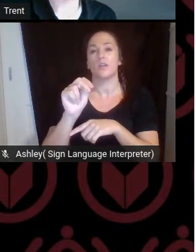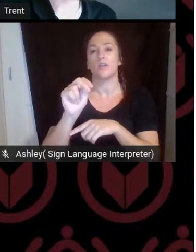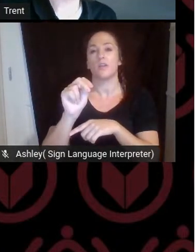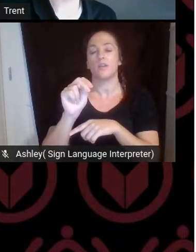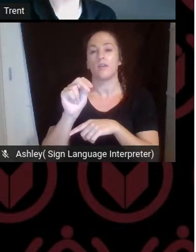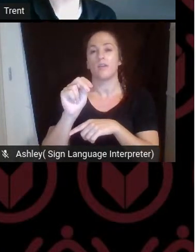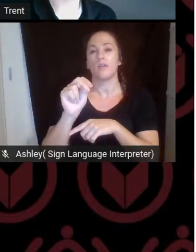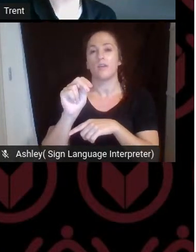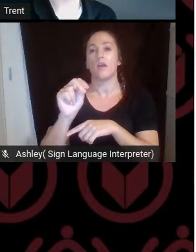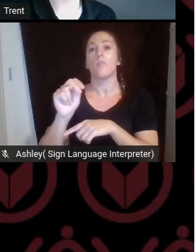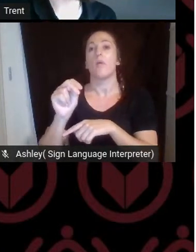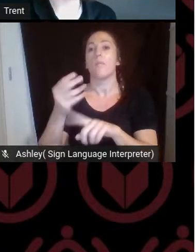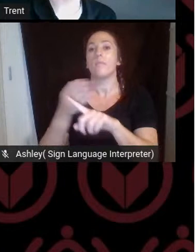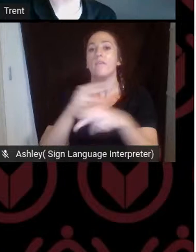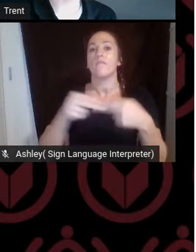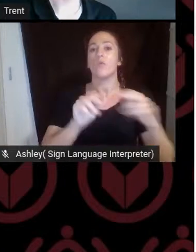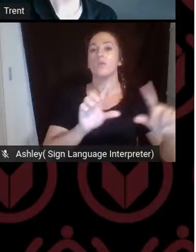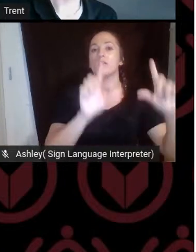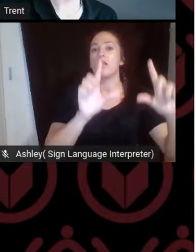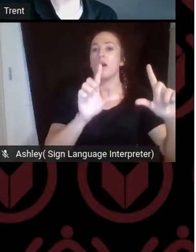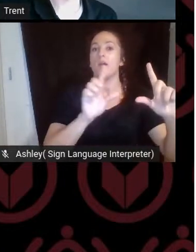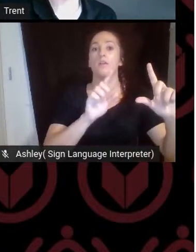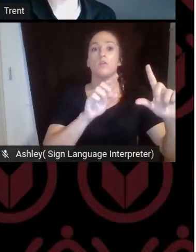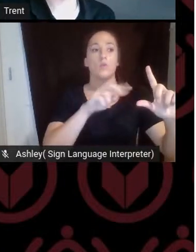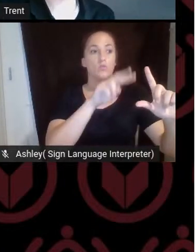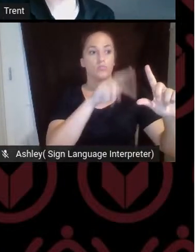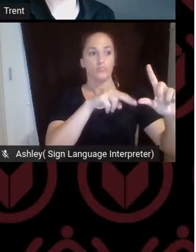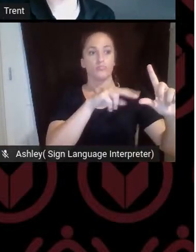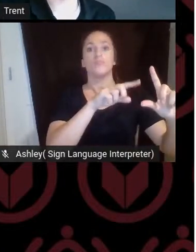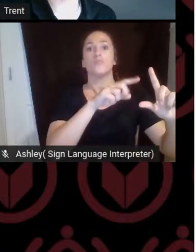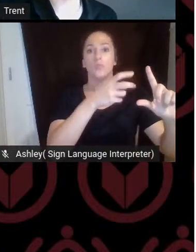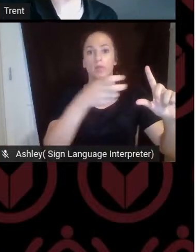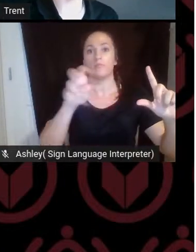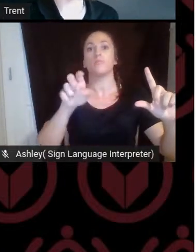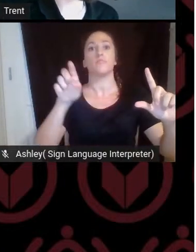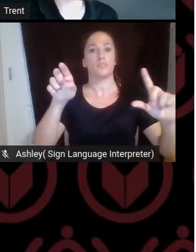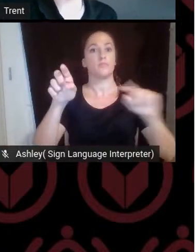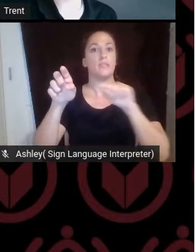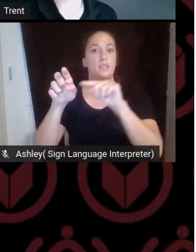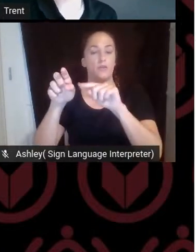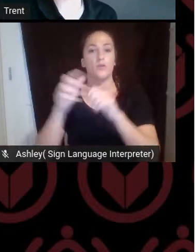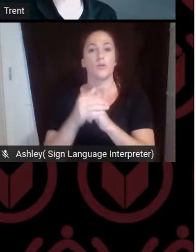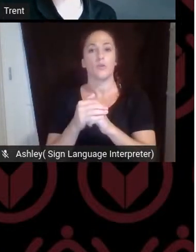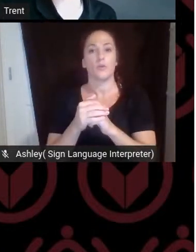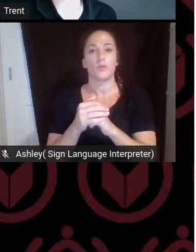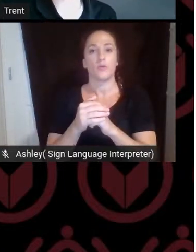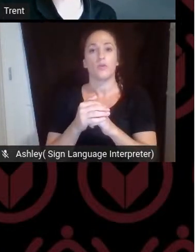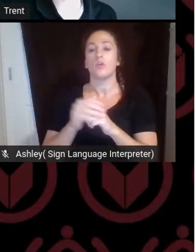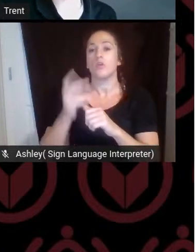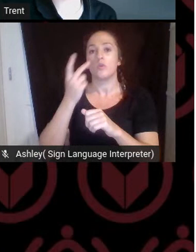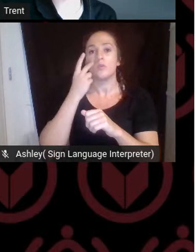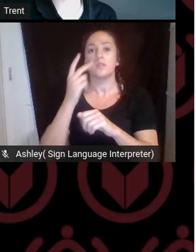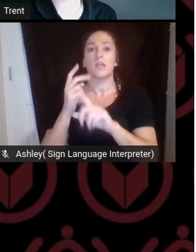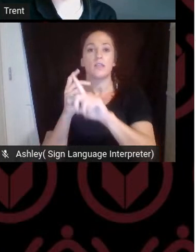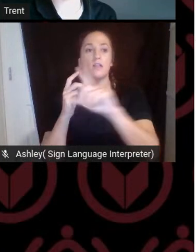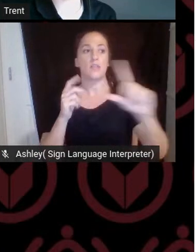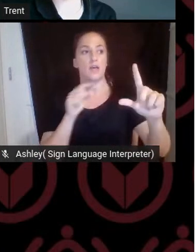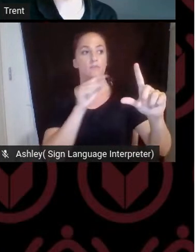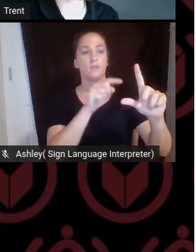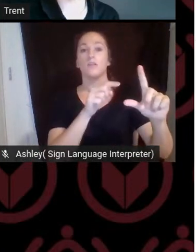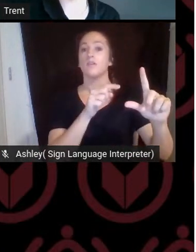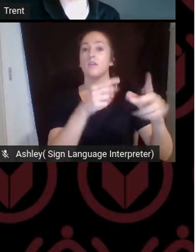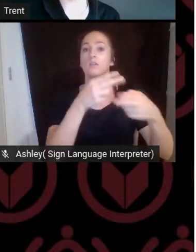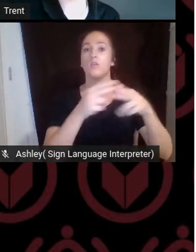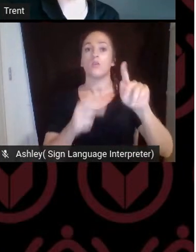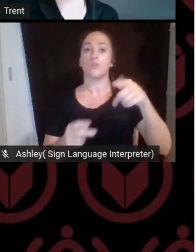slide just a little while ago. Over here on the left, you'll see something marked priority, and you can use this section of Drive to create what's